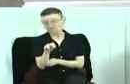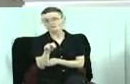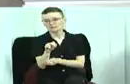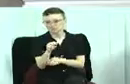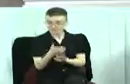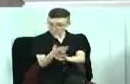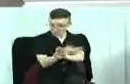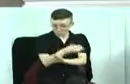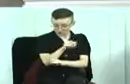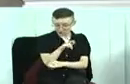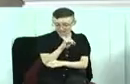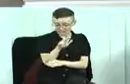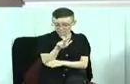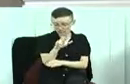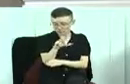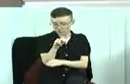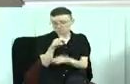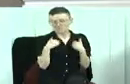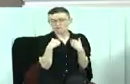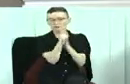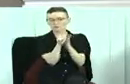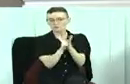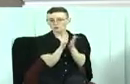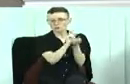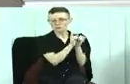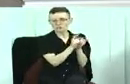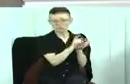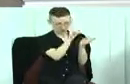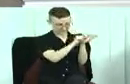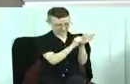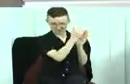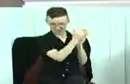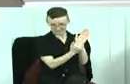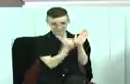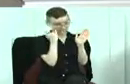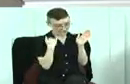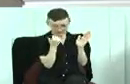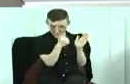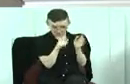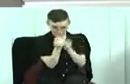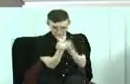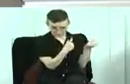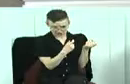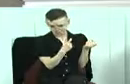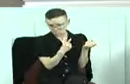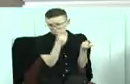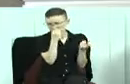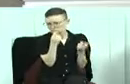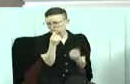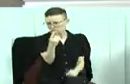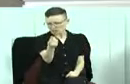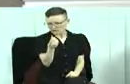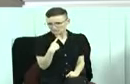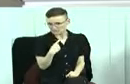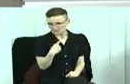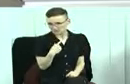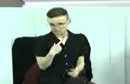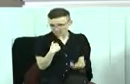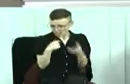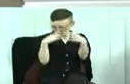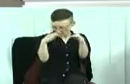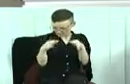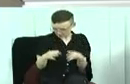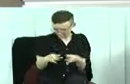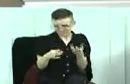published the bylaw changes. If you've got any questions about the bylaw changes, please, please see me or one of the board members so that we can explain